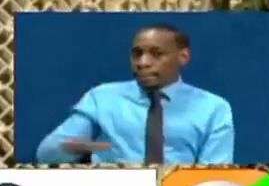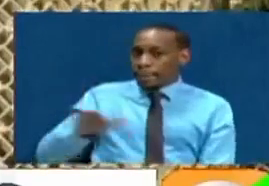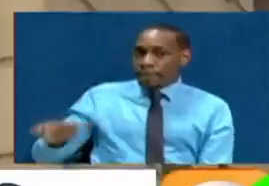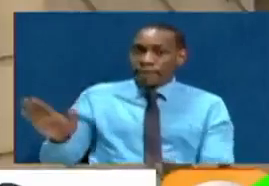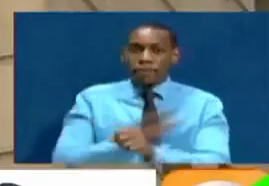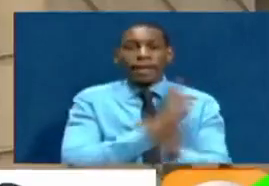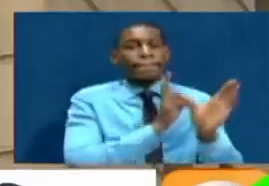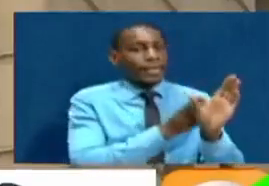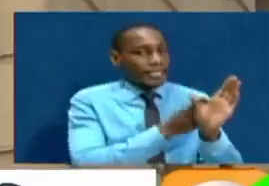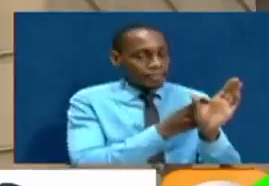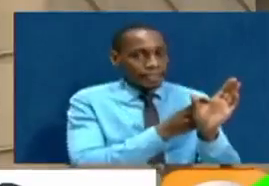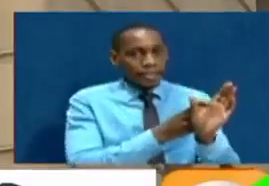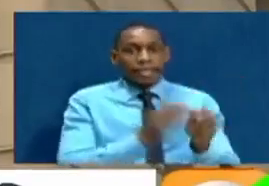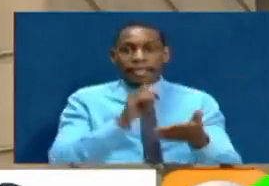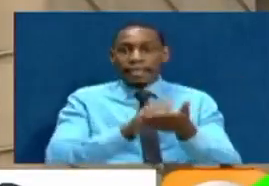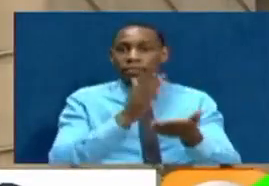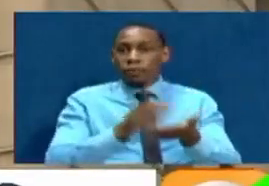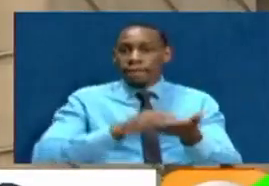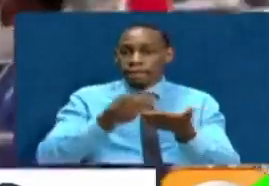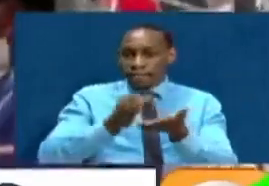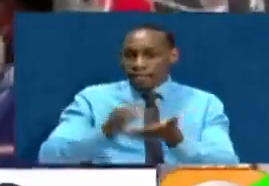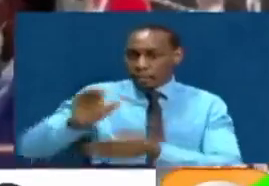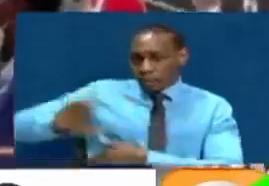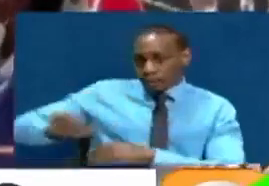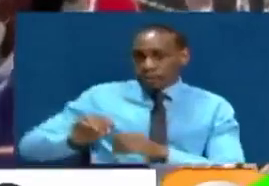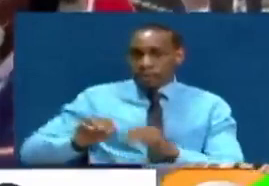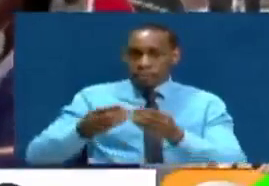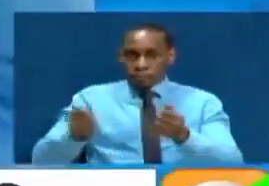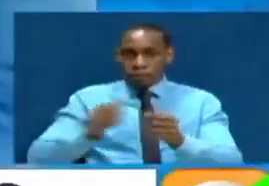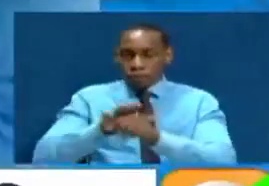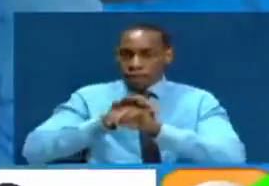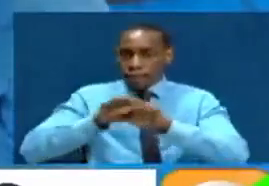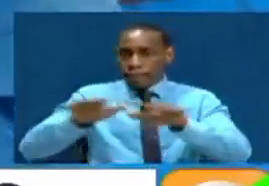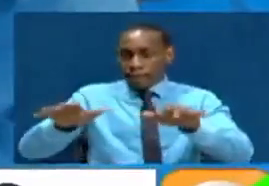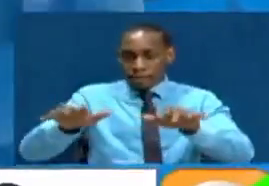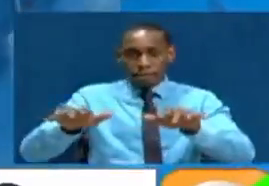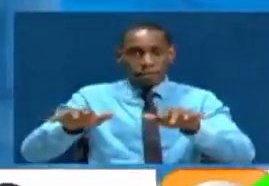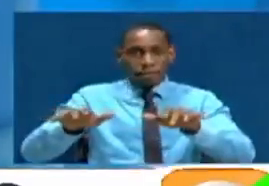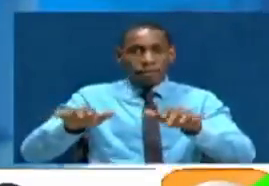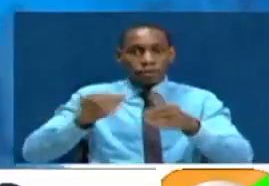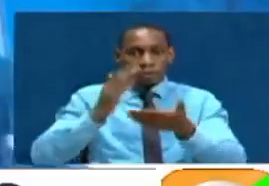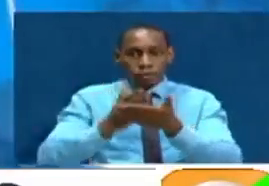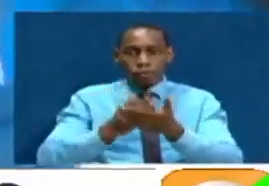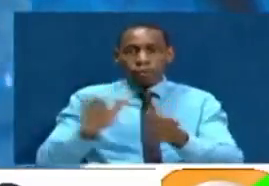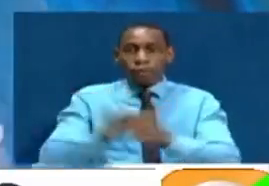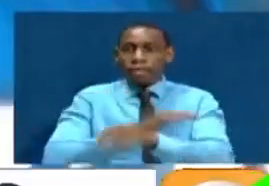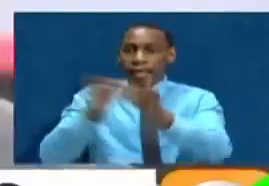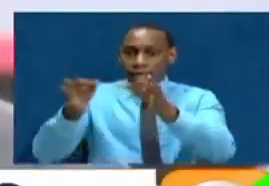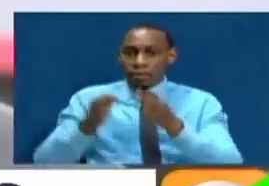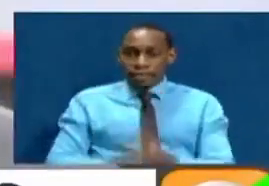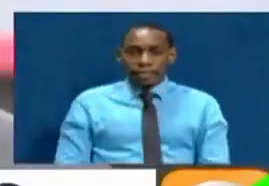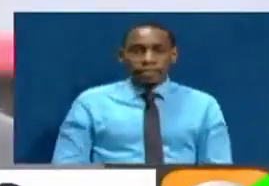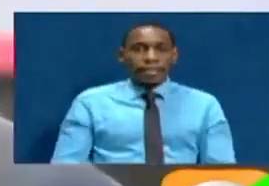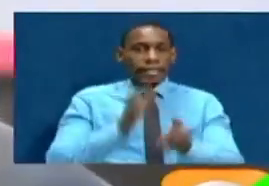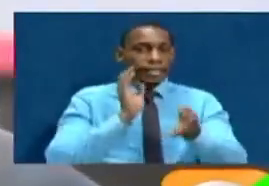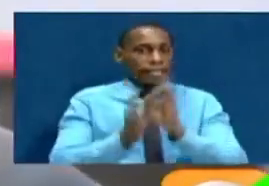will fully participate in ensuring funds set aside to fight the spread of the COVID-19 pandemic are fully accounted for.